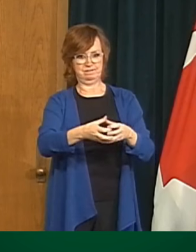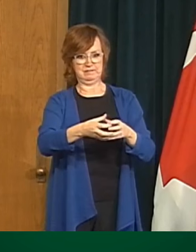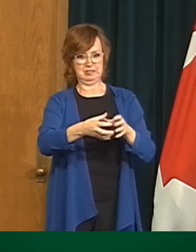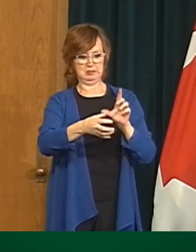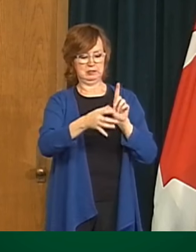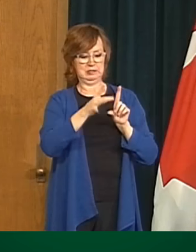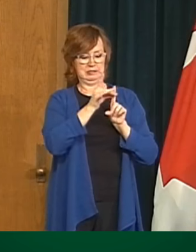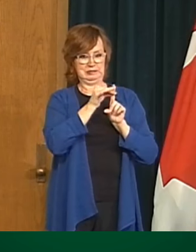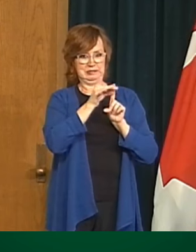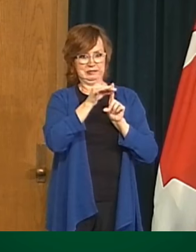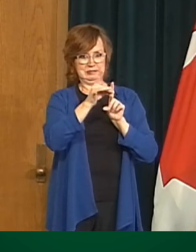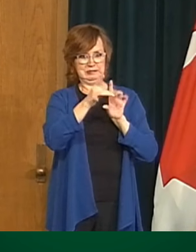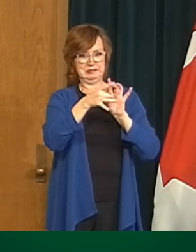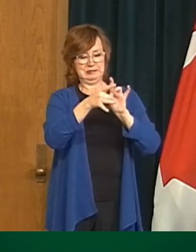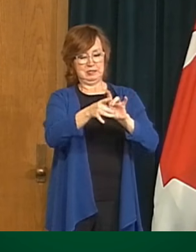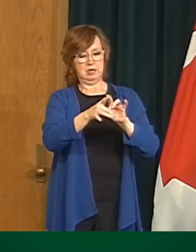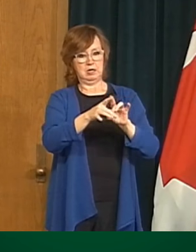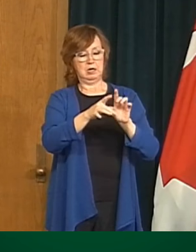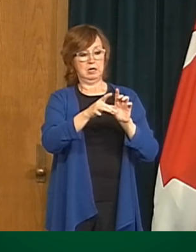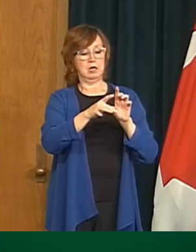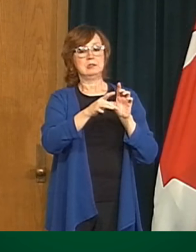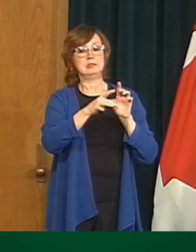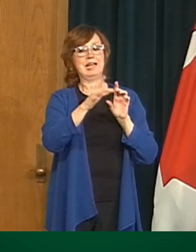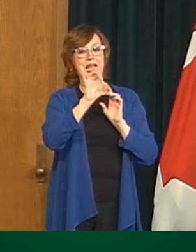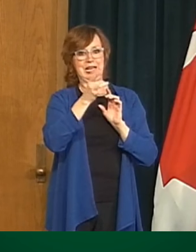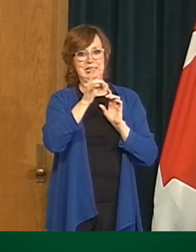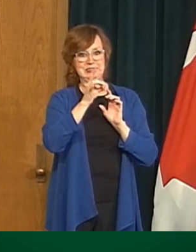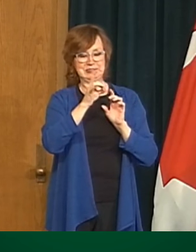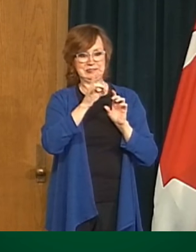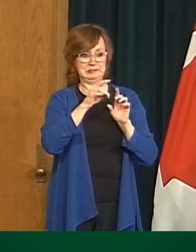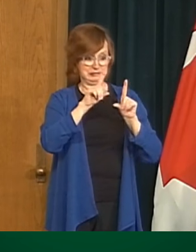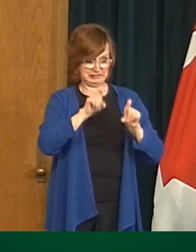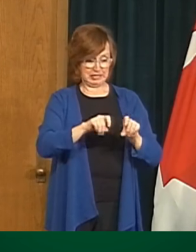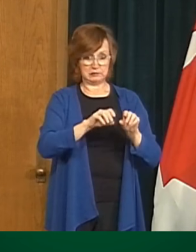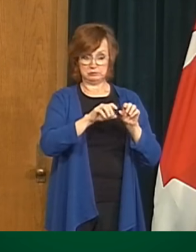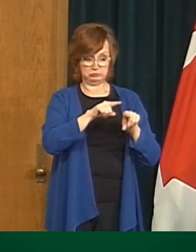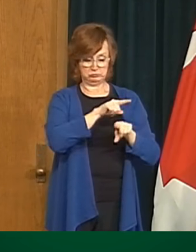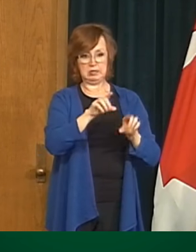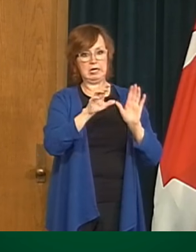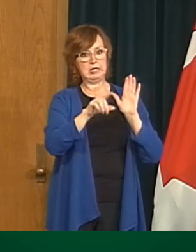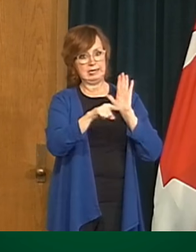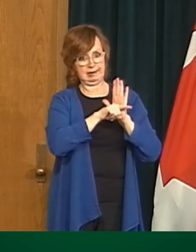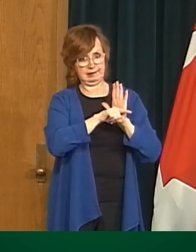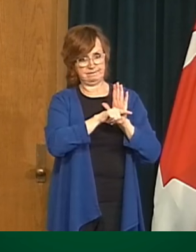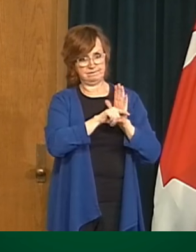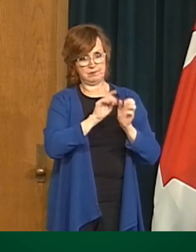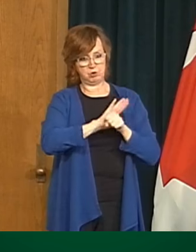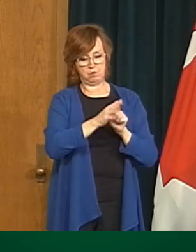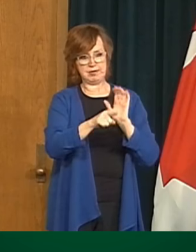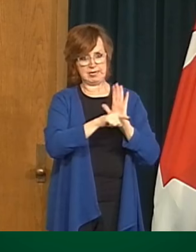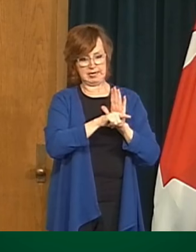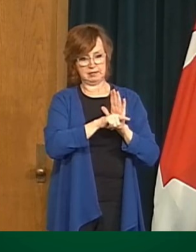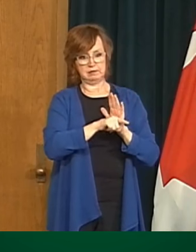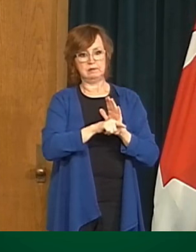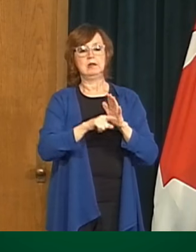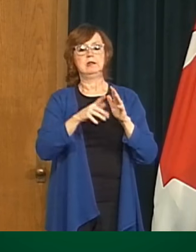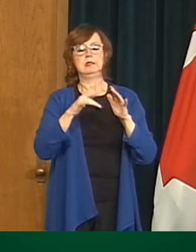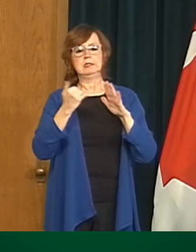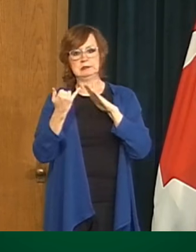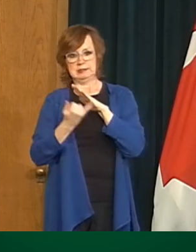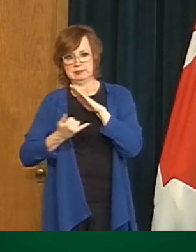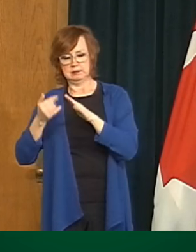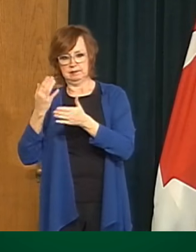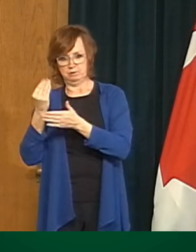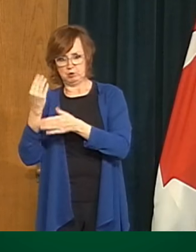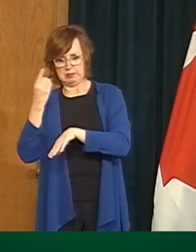going to be retesting, and they're all on self-quarantine. We did do a formal communication out last night to the hospital first, but